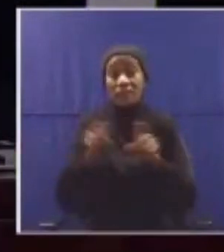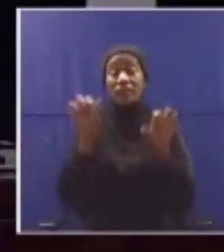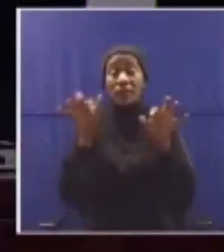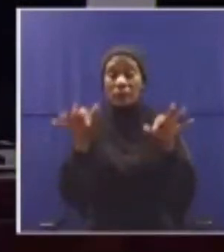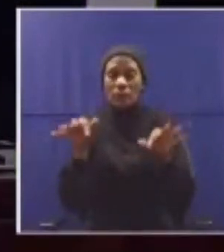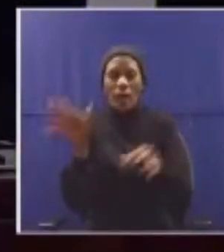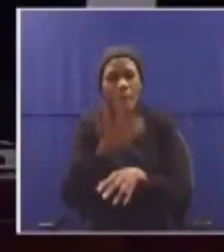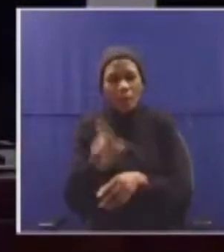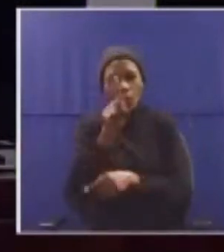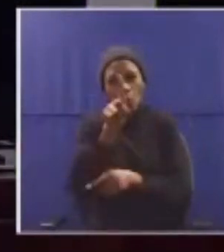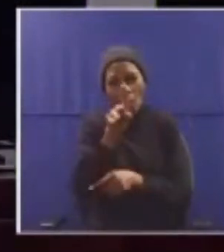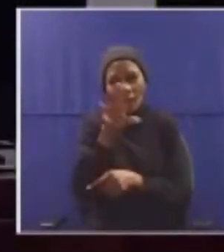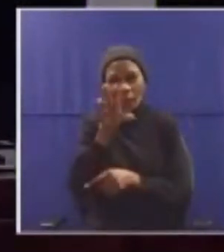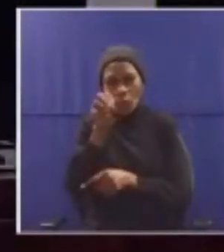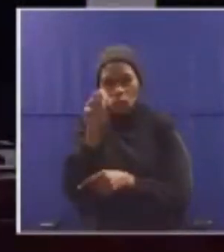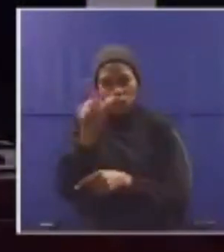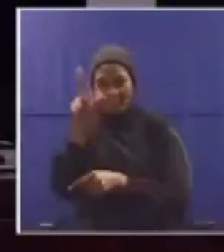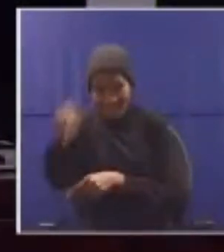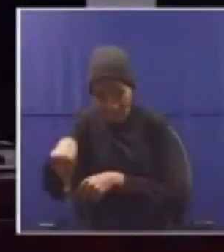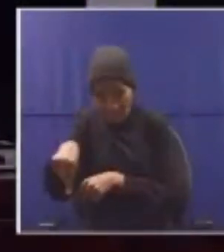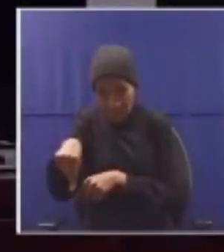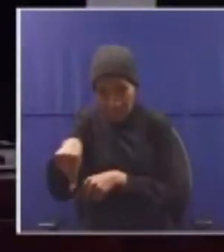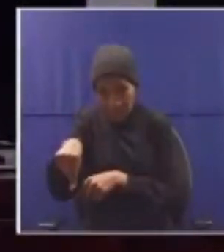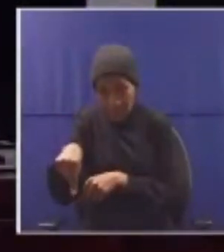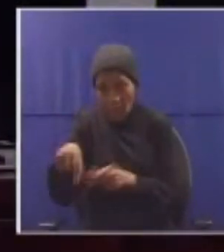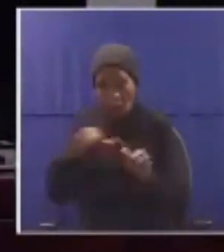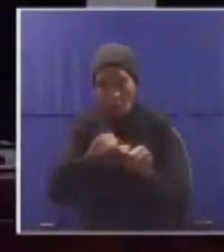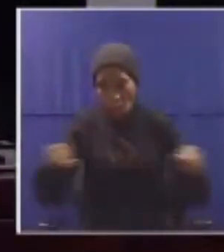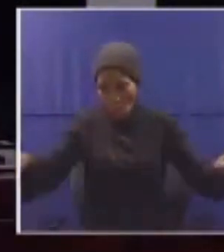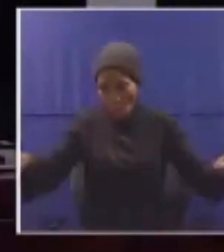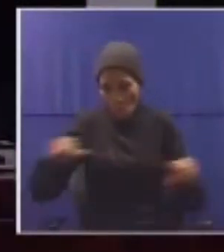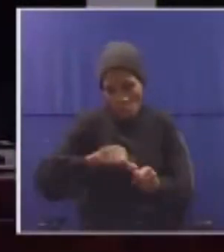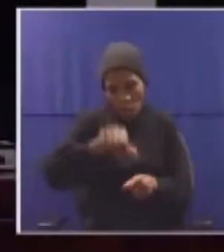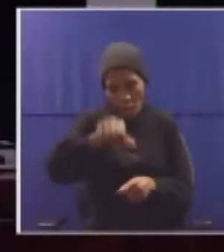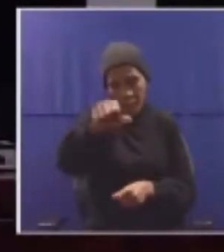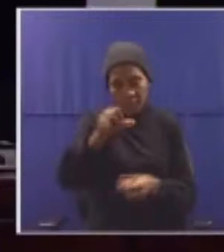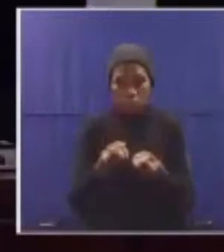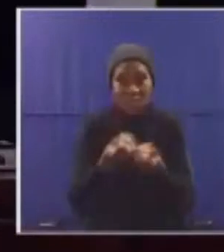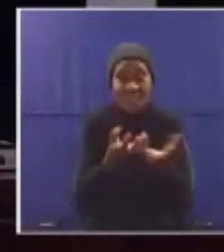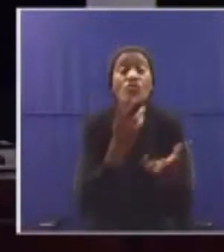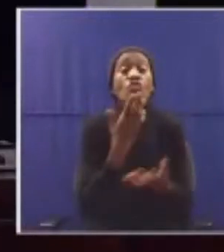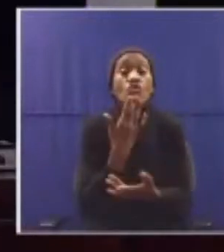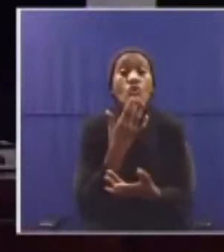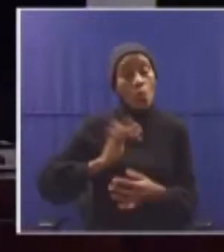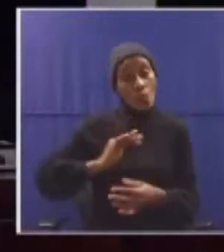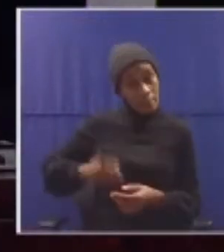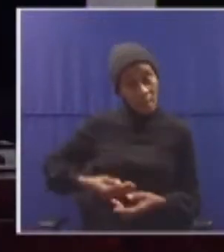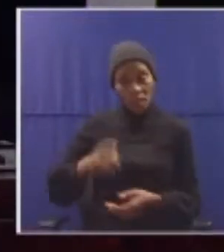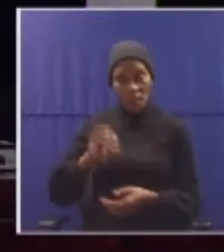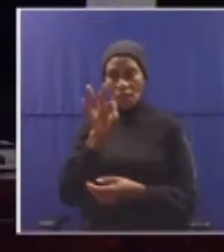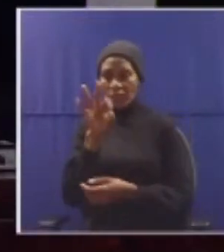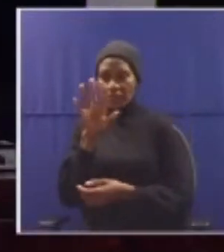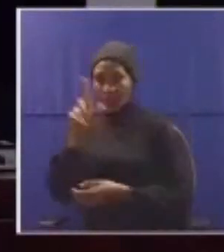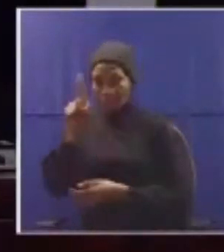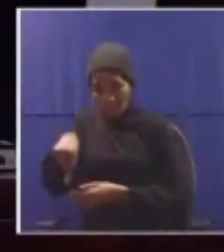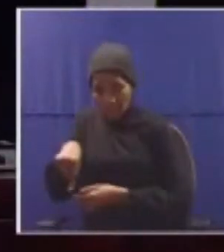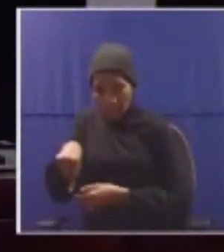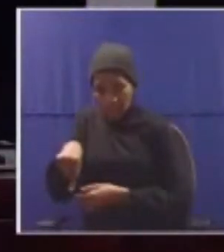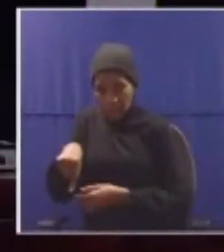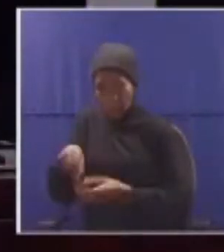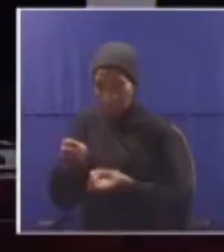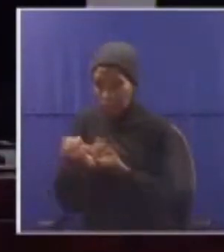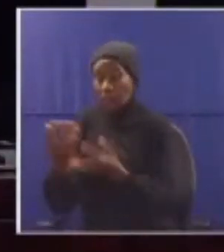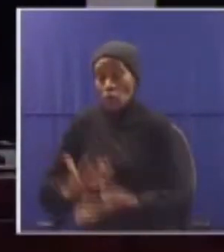include 107,000 hectares to women, 85,000